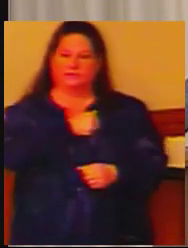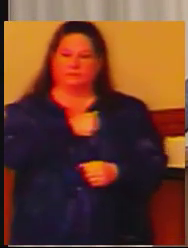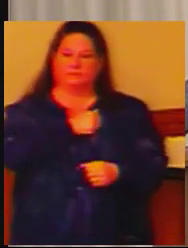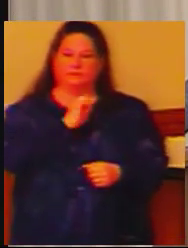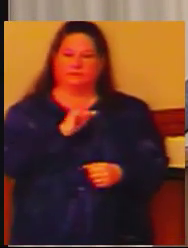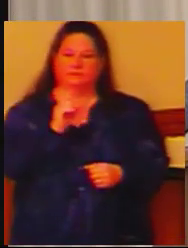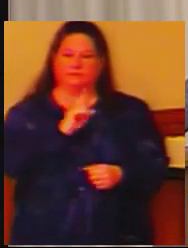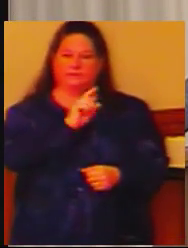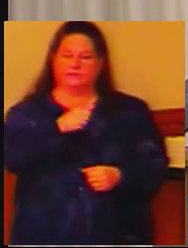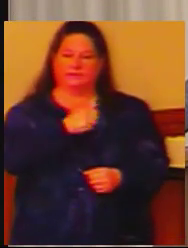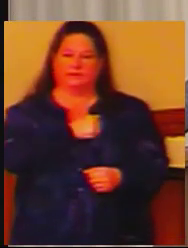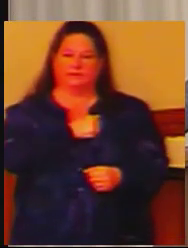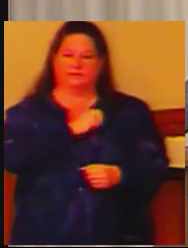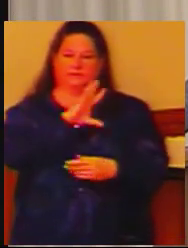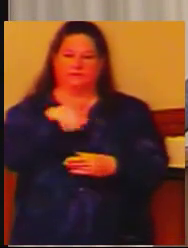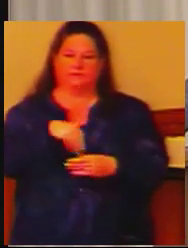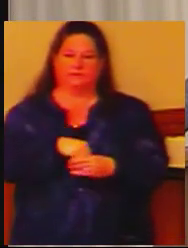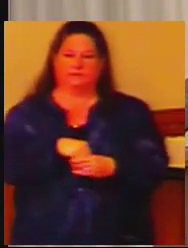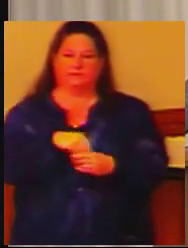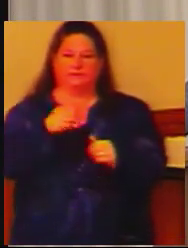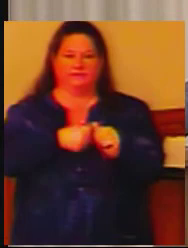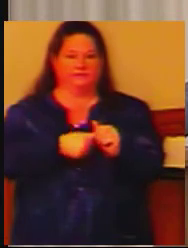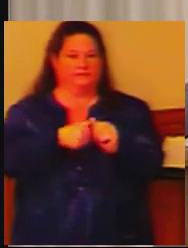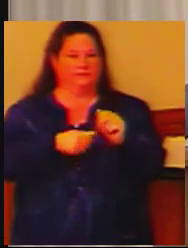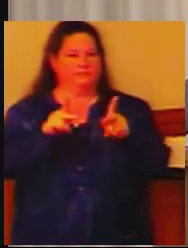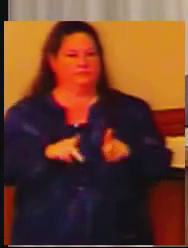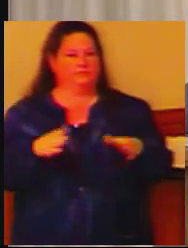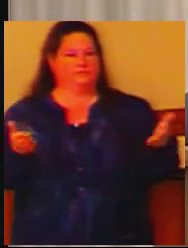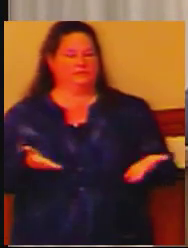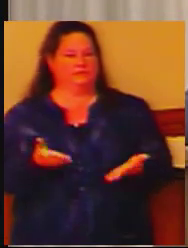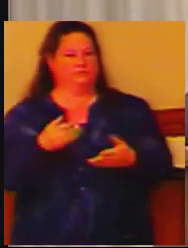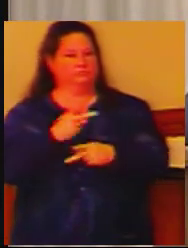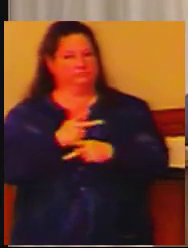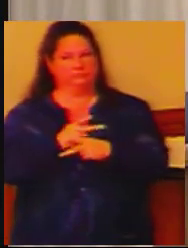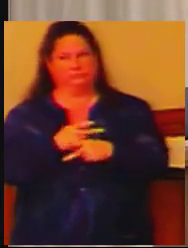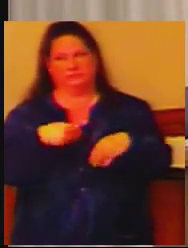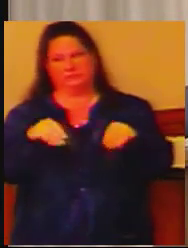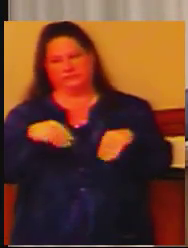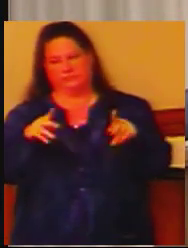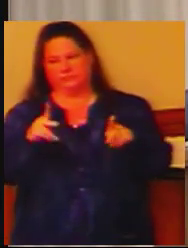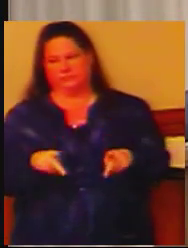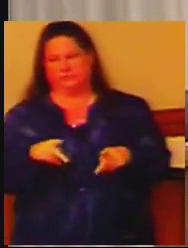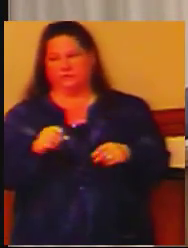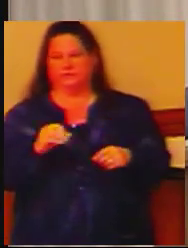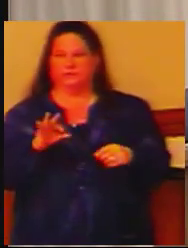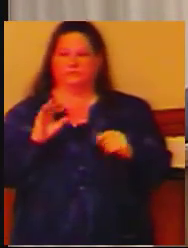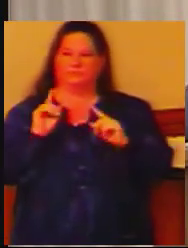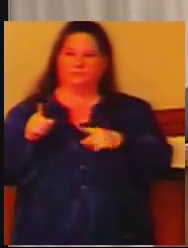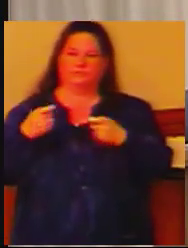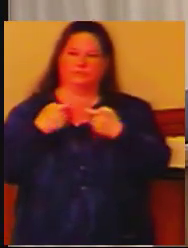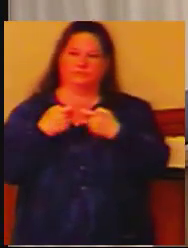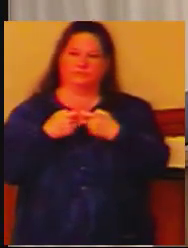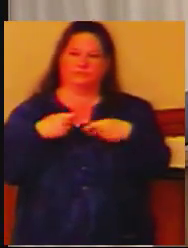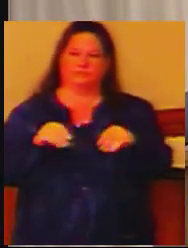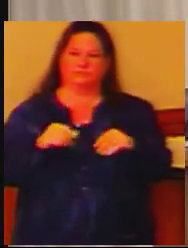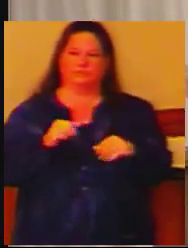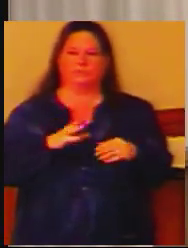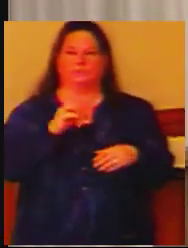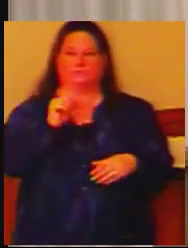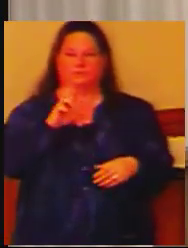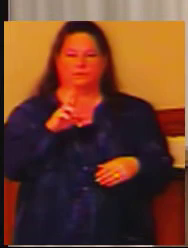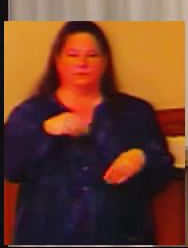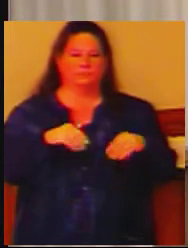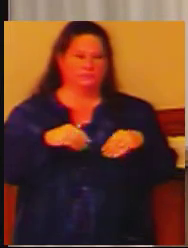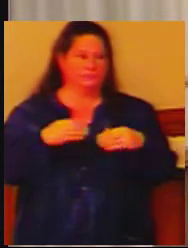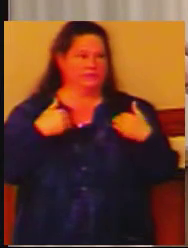this is where the attitude comes in. Everybody here has dealt with salespeople. If you go to the electronics store, you go to the car store, you got some guy